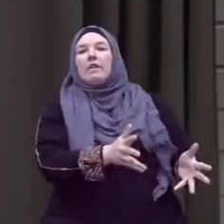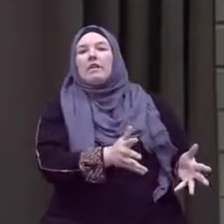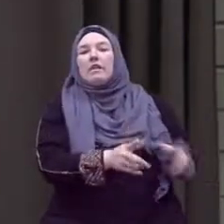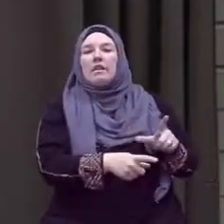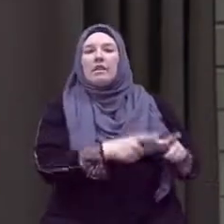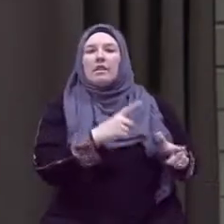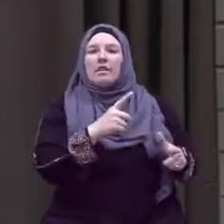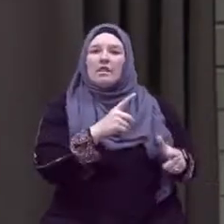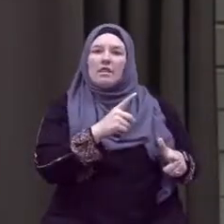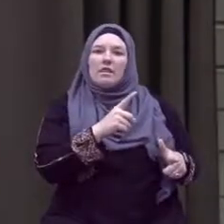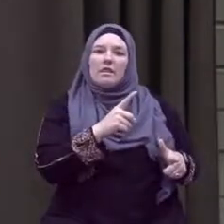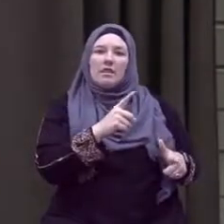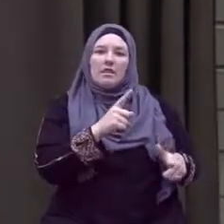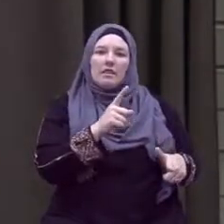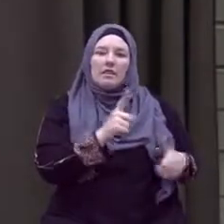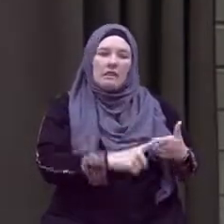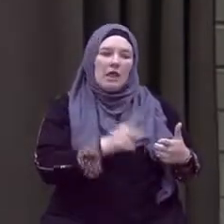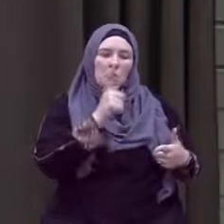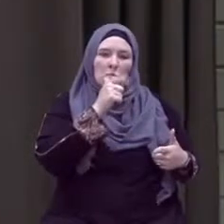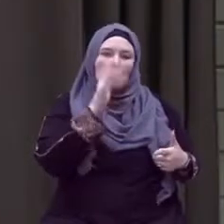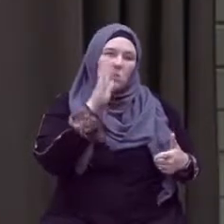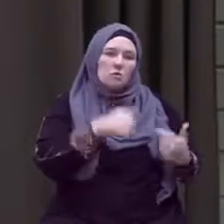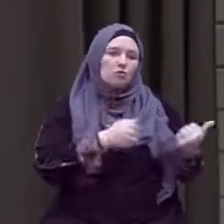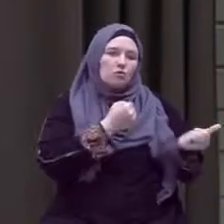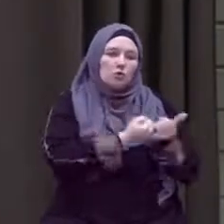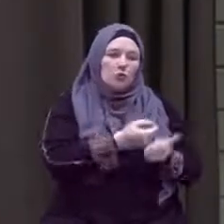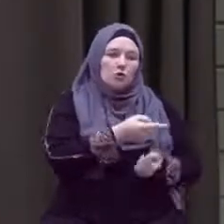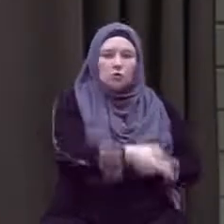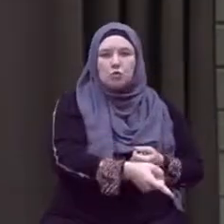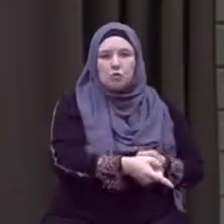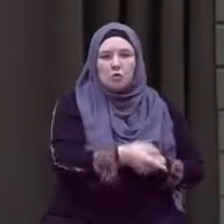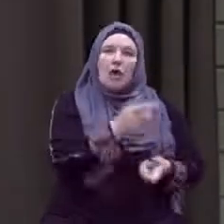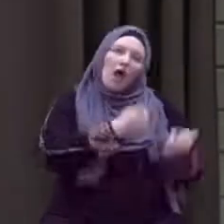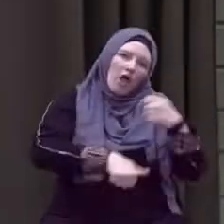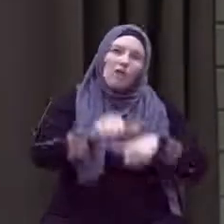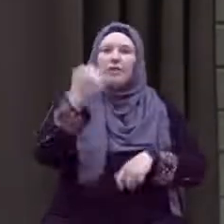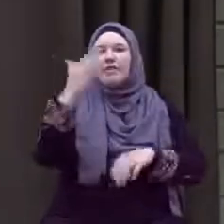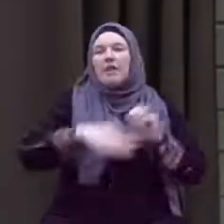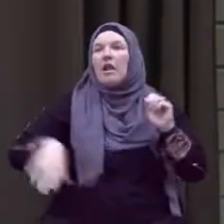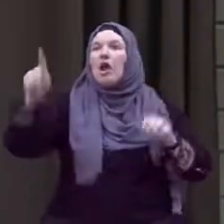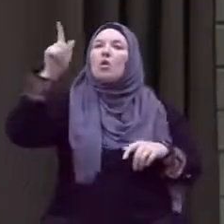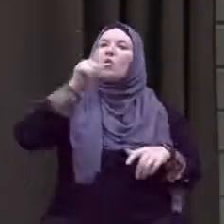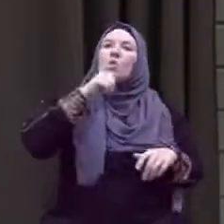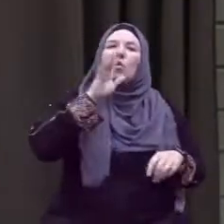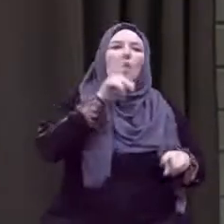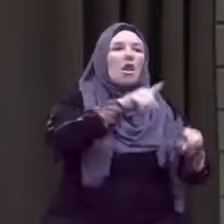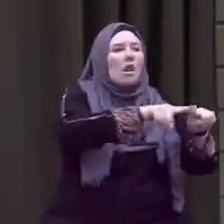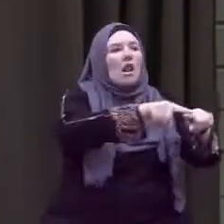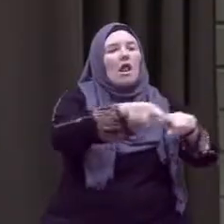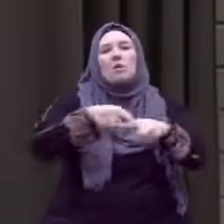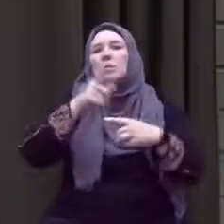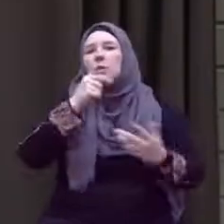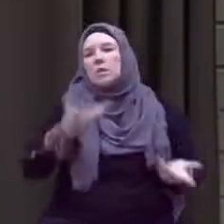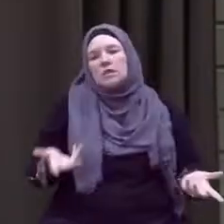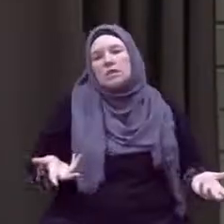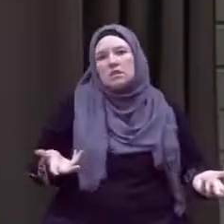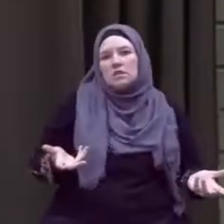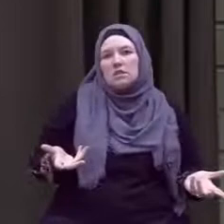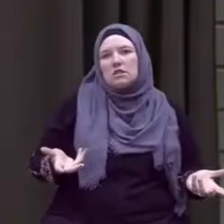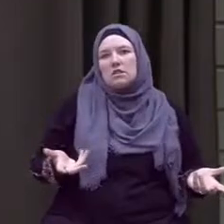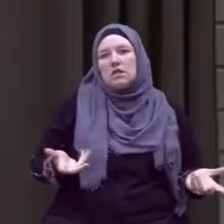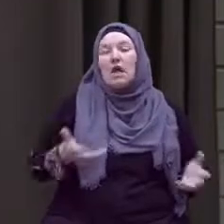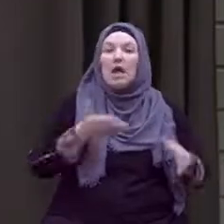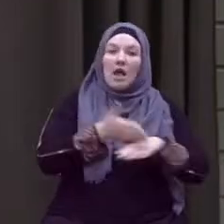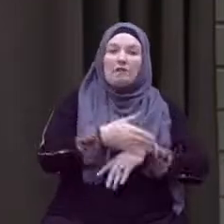He who is going to support you besides Allah? Who? Whom are you waiting for still? After